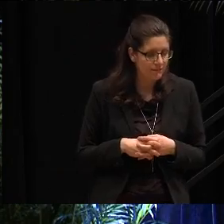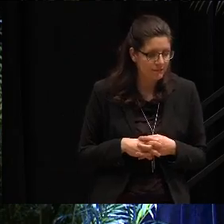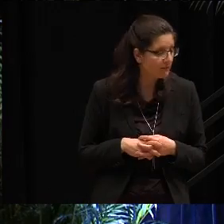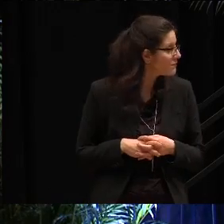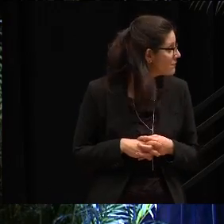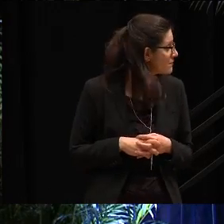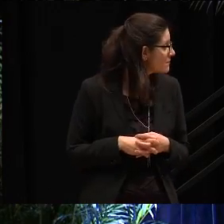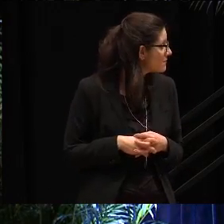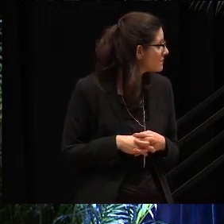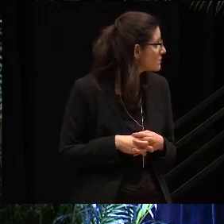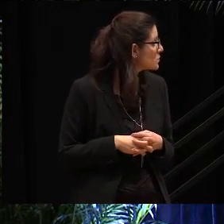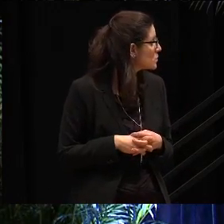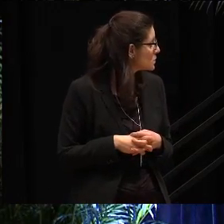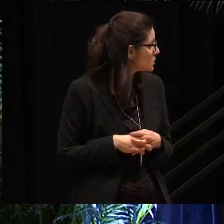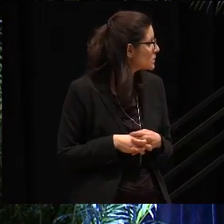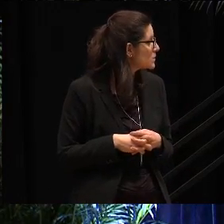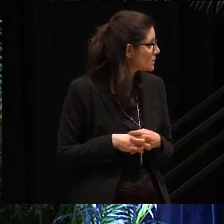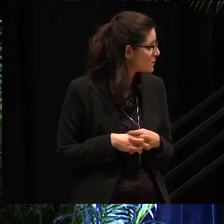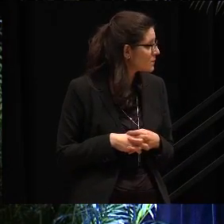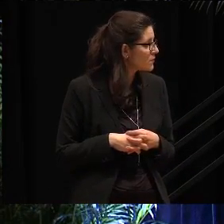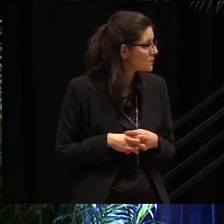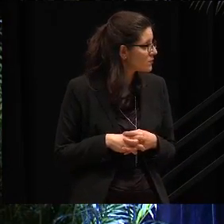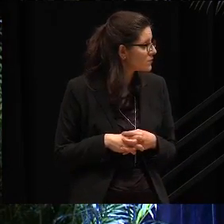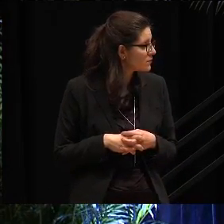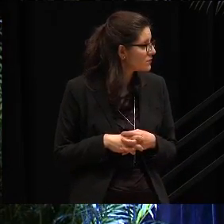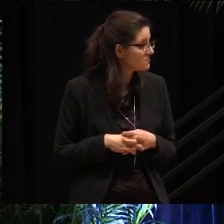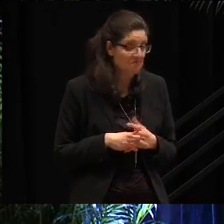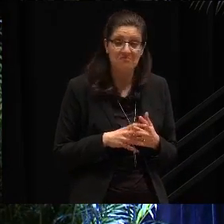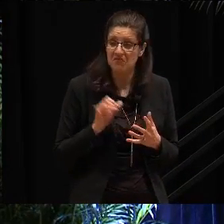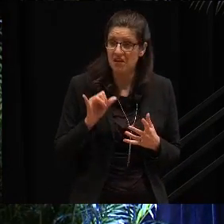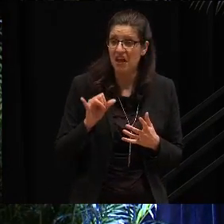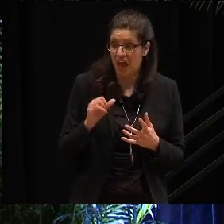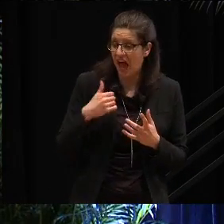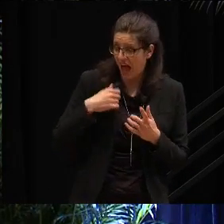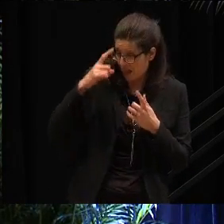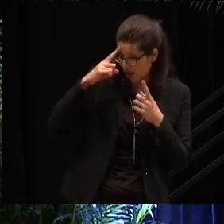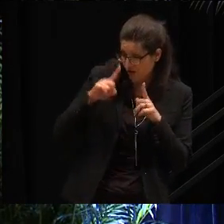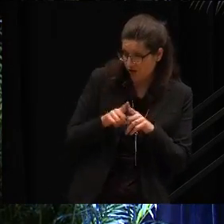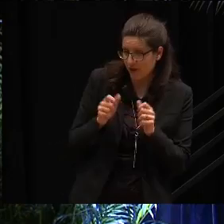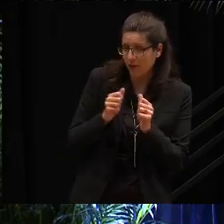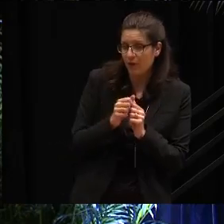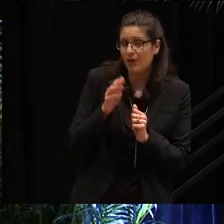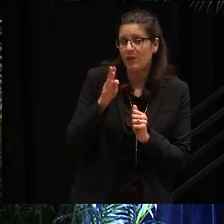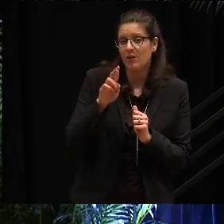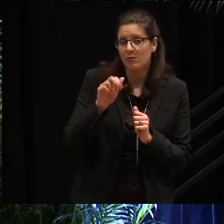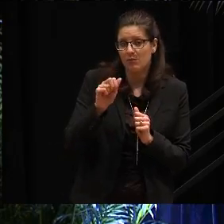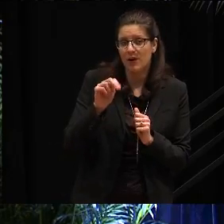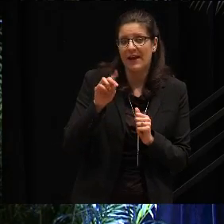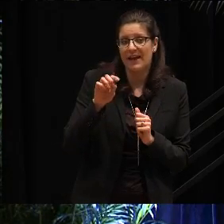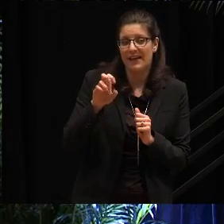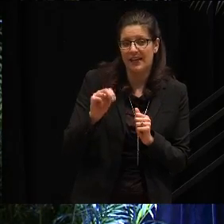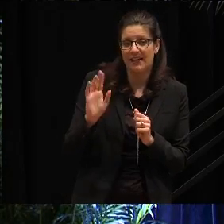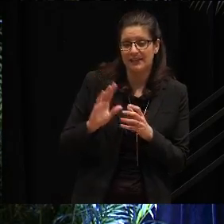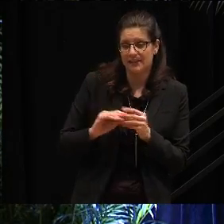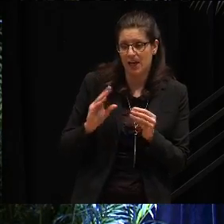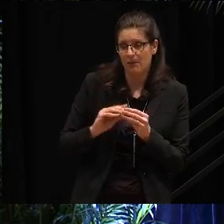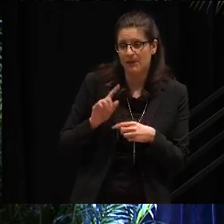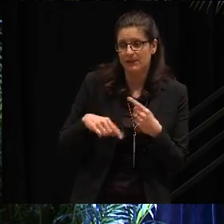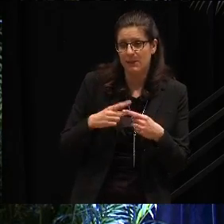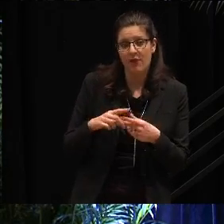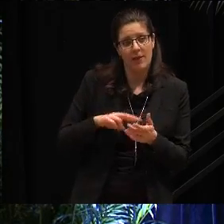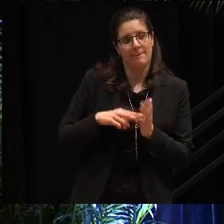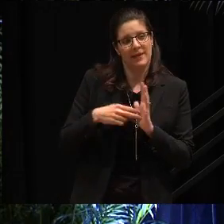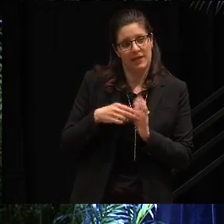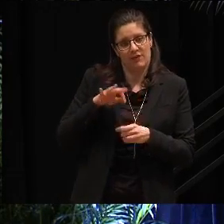Well, I would say that I actually agree a lot with what Brendan said with regard to the meaning of